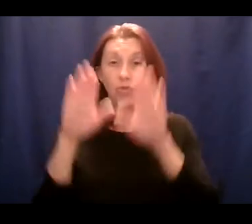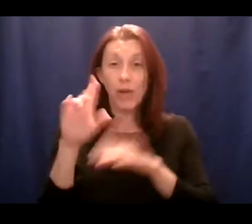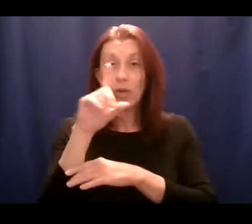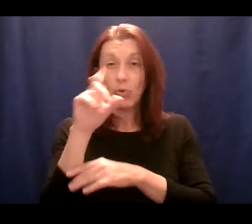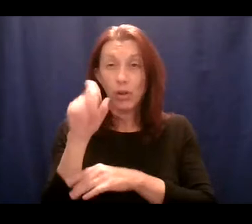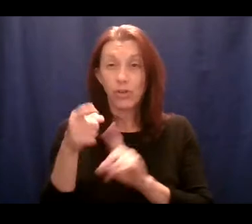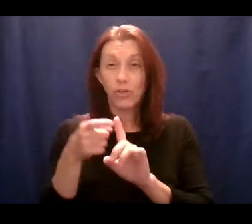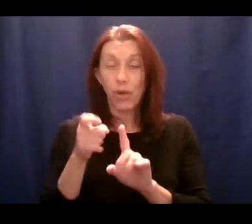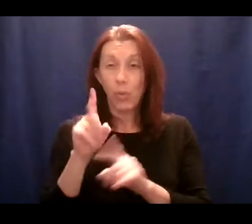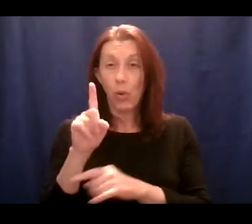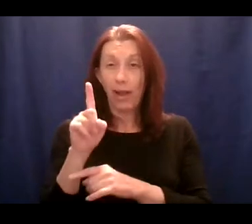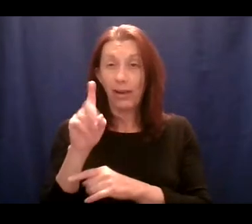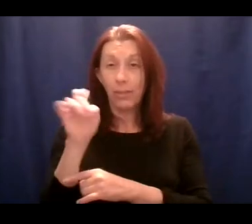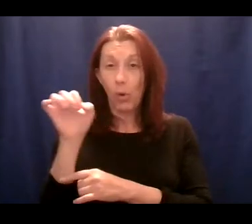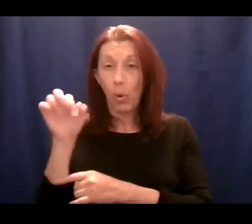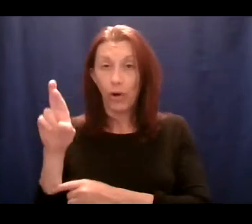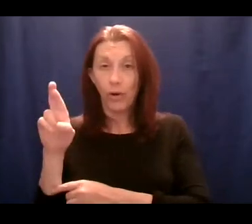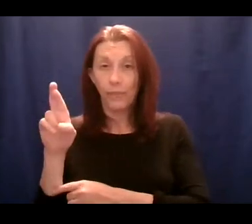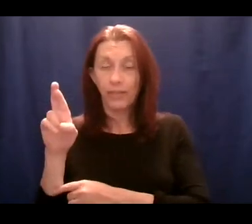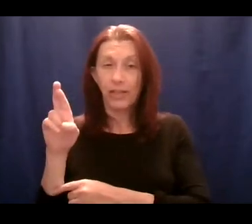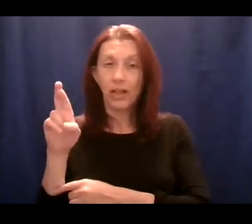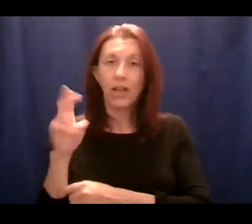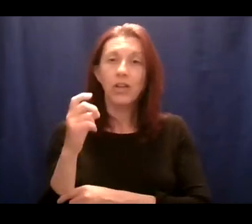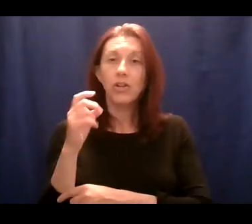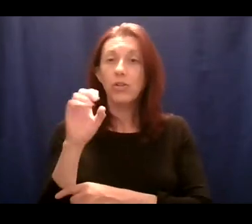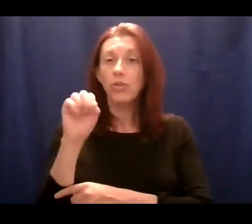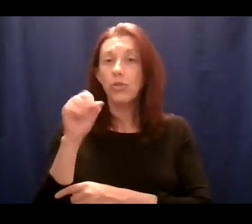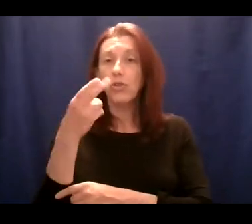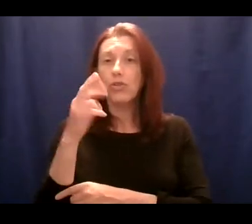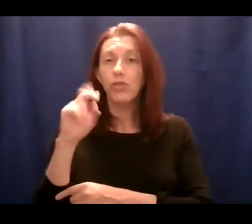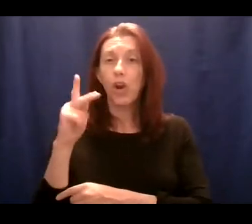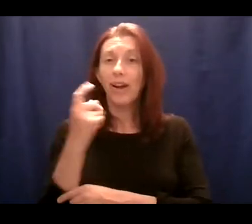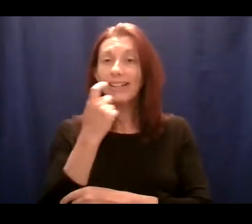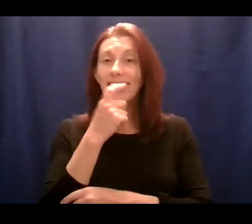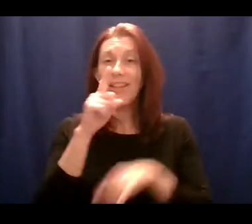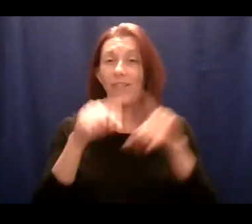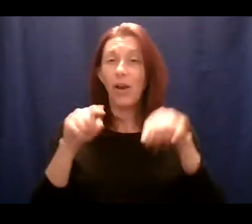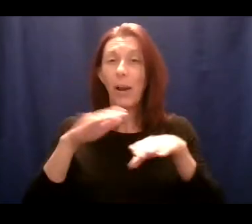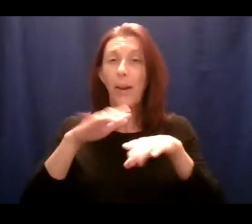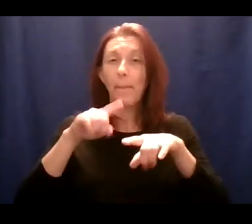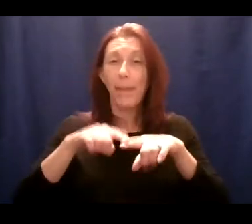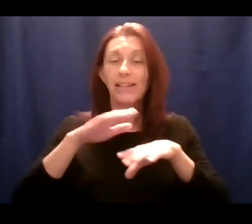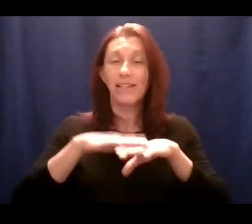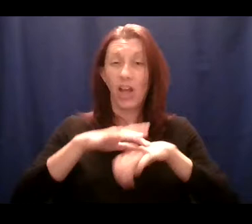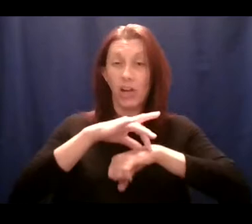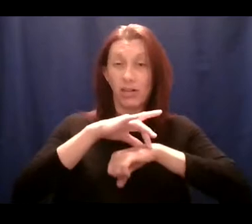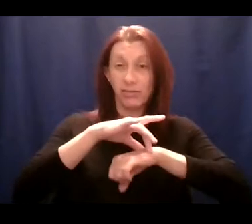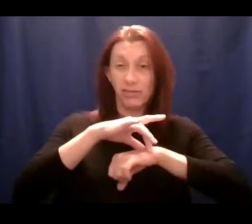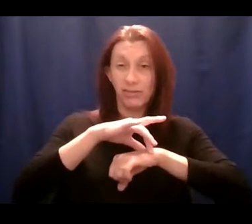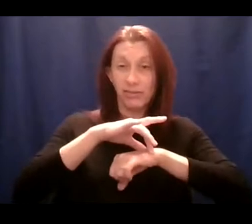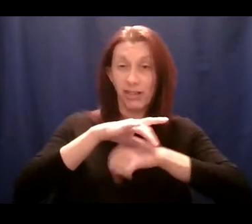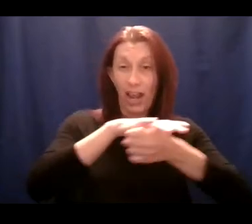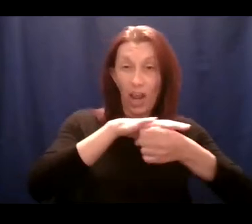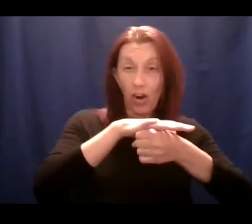shark teeth vary by geographic region of the world? And if so, why? Now, I had mentioned earlier that there are